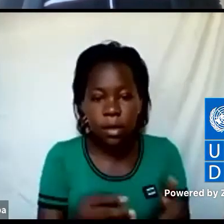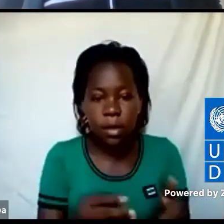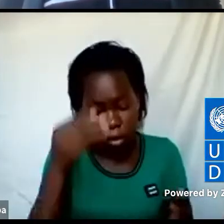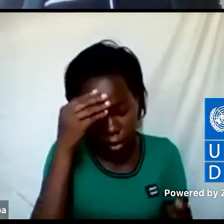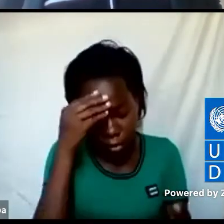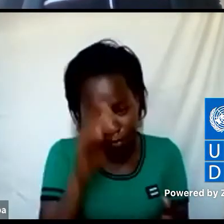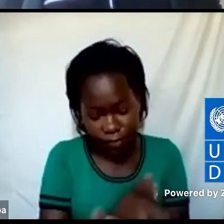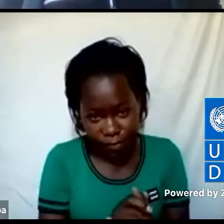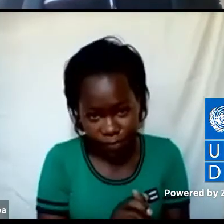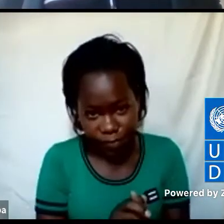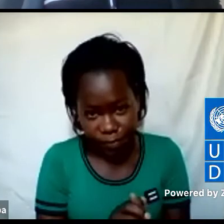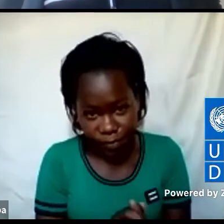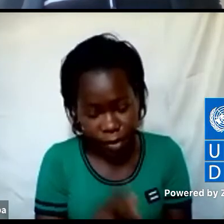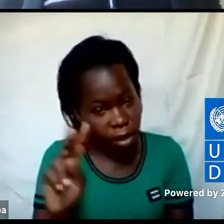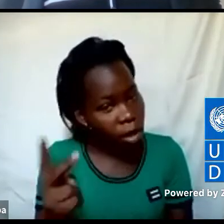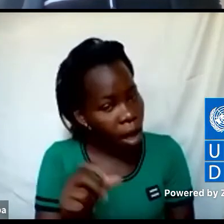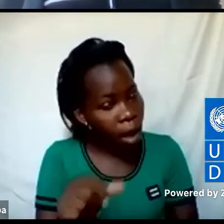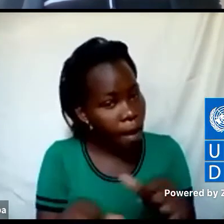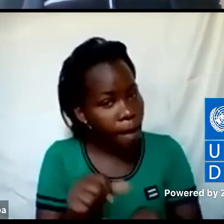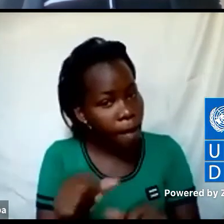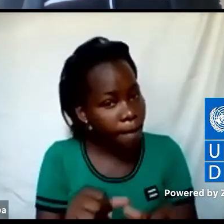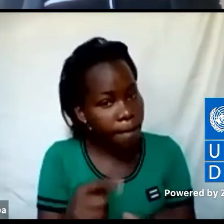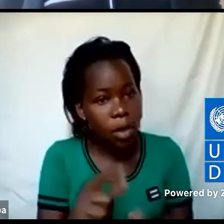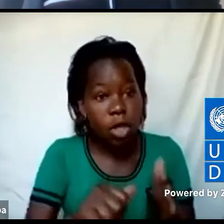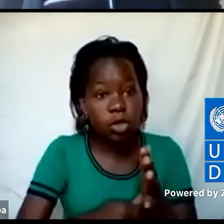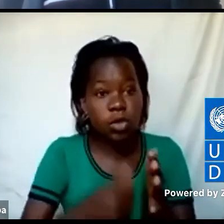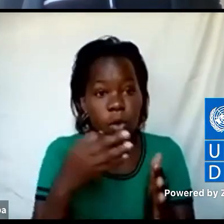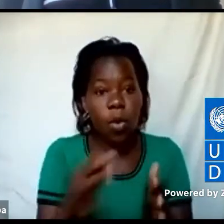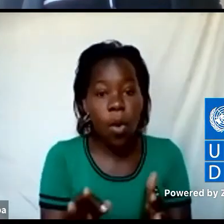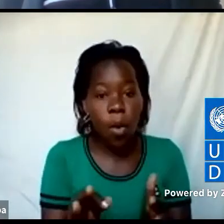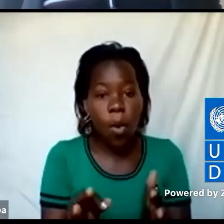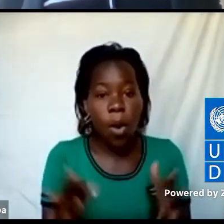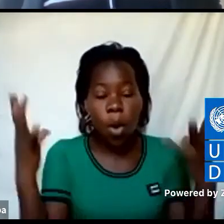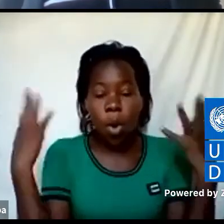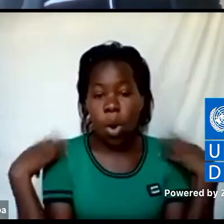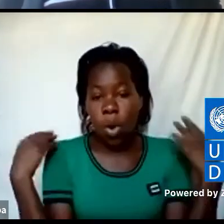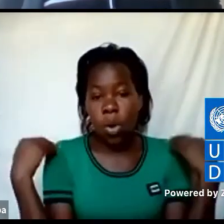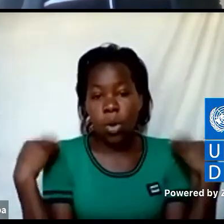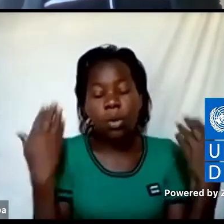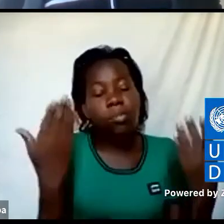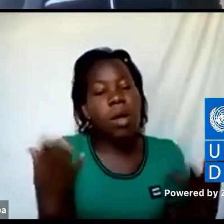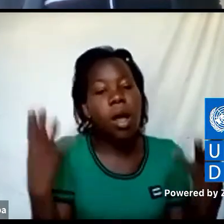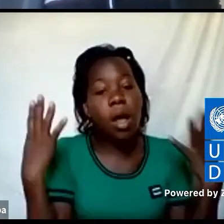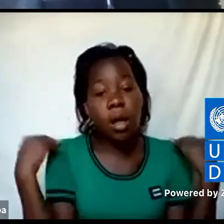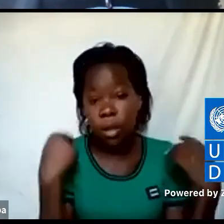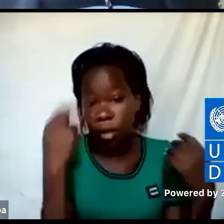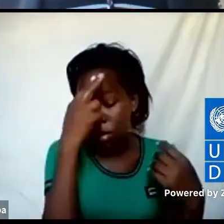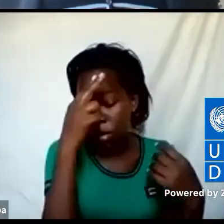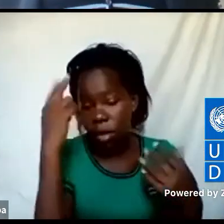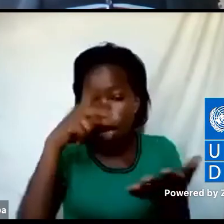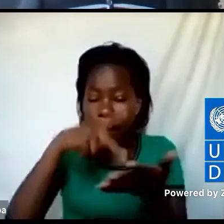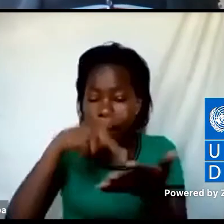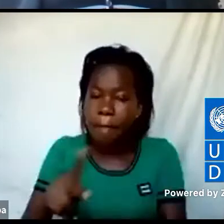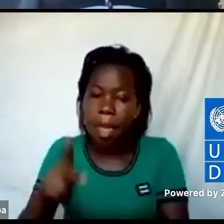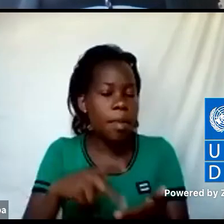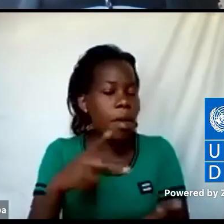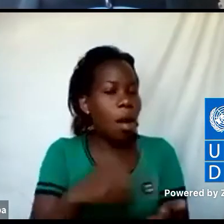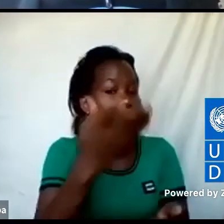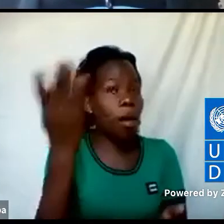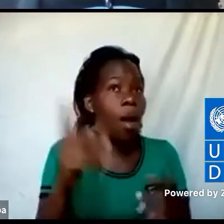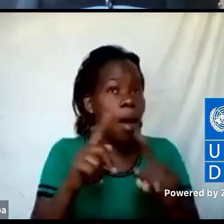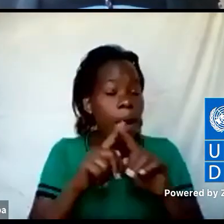earlier is the issue of internships. We have internships running. They are paid internships. They pay for a small